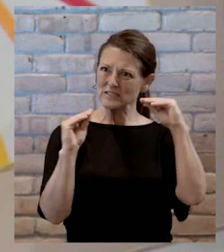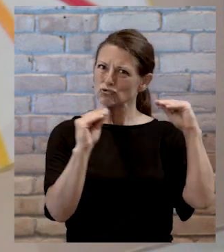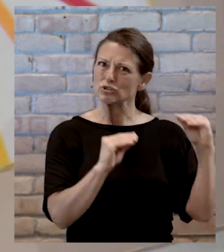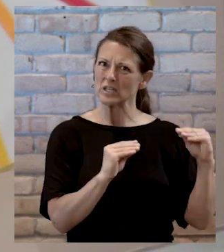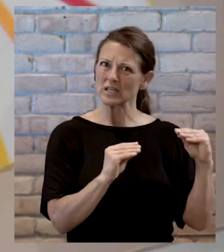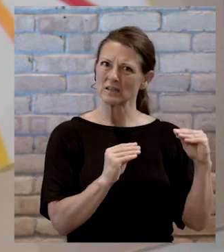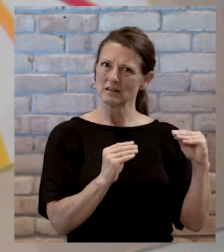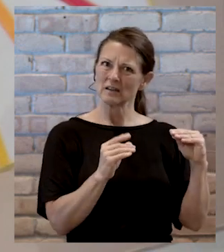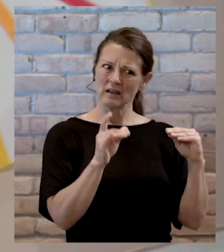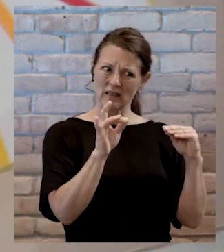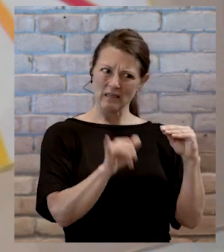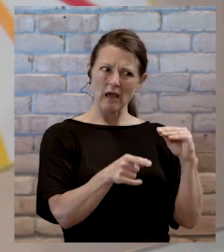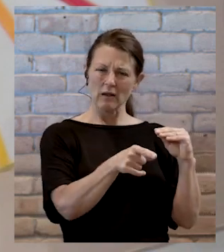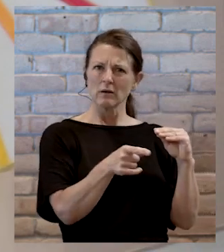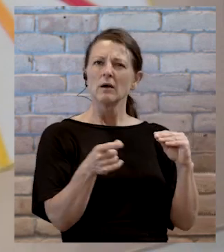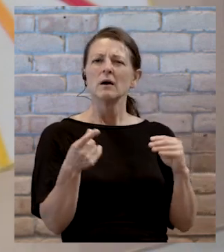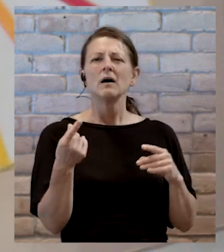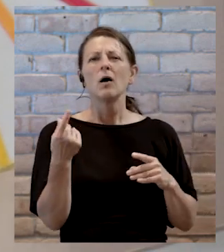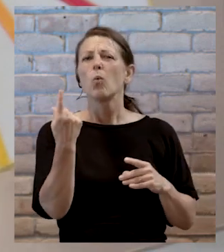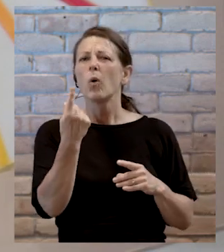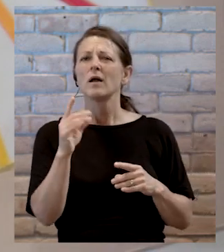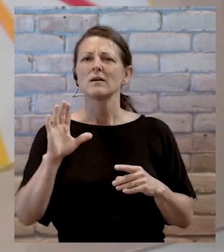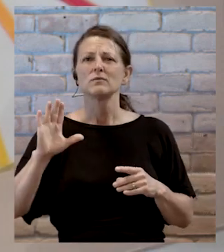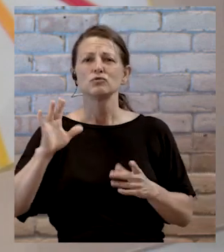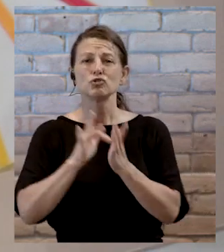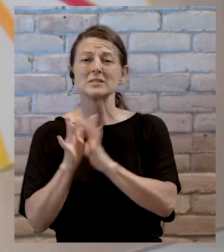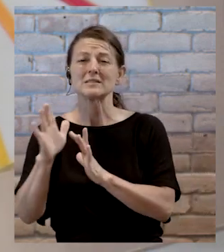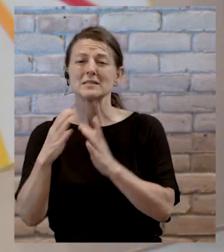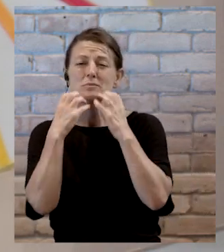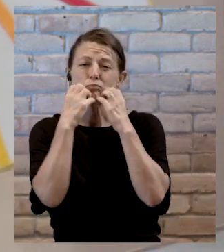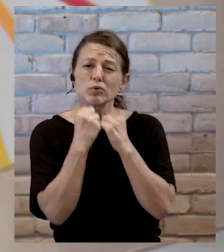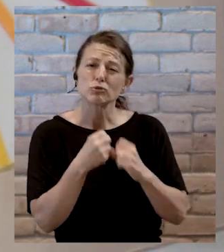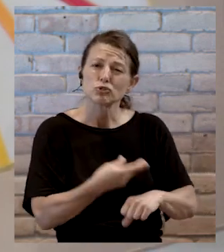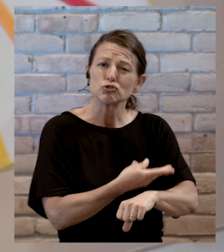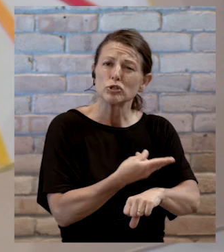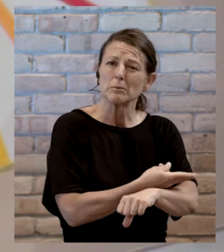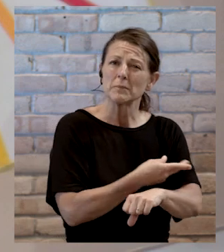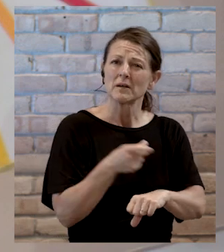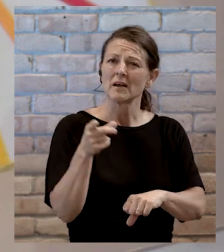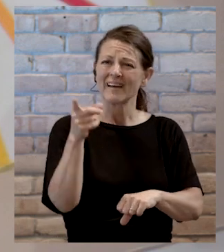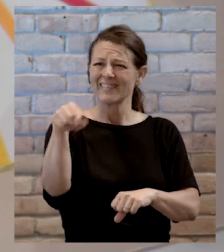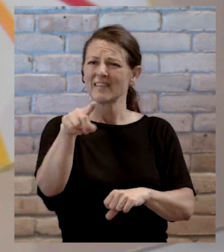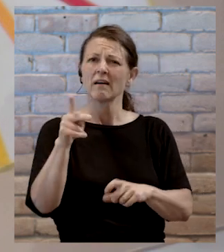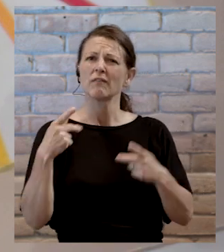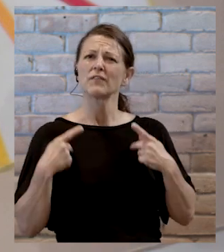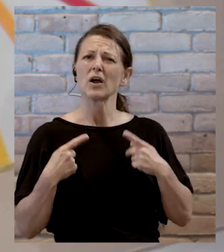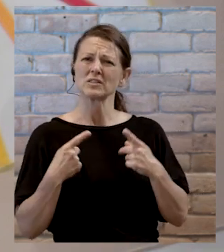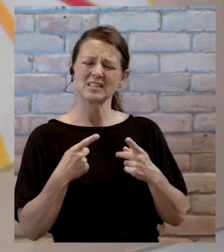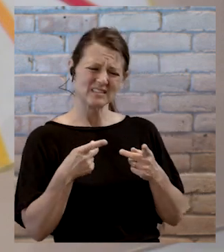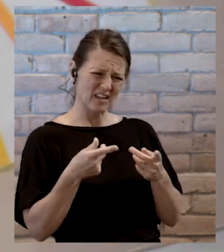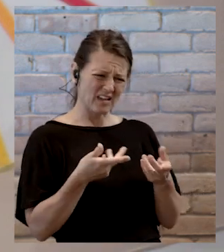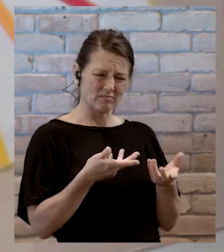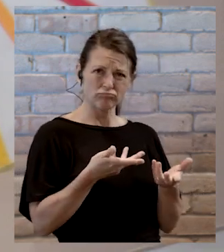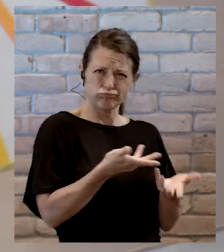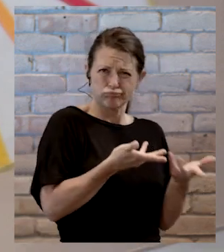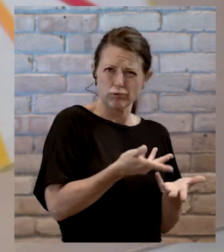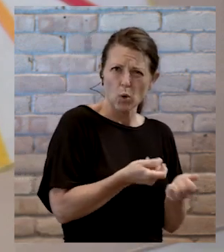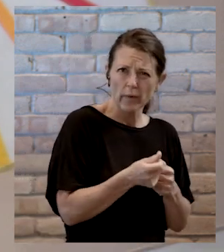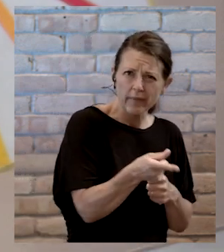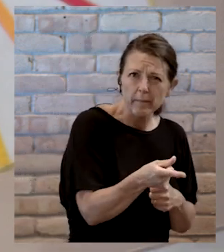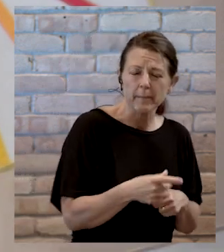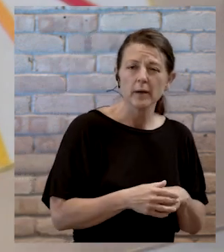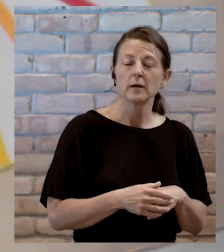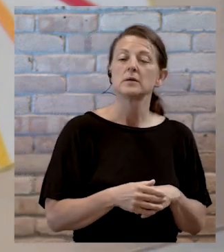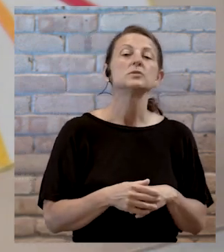his precious sheep and treating one of his precious sheep. And so he goes into this